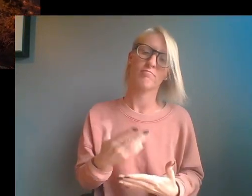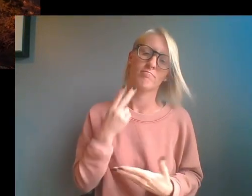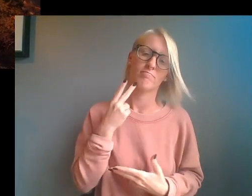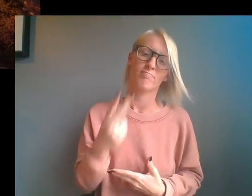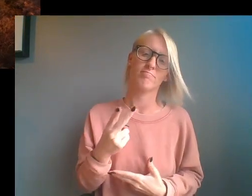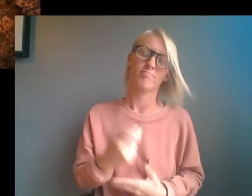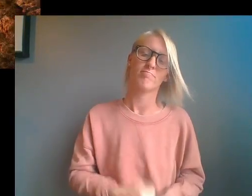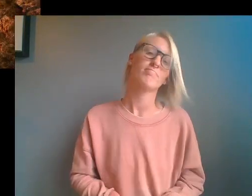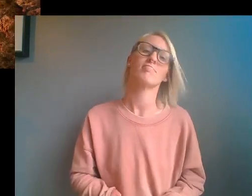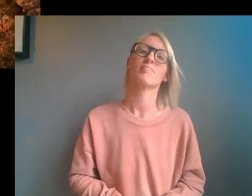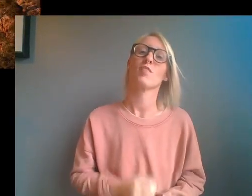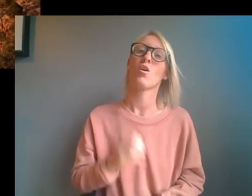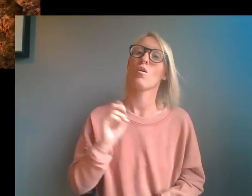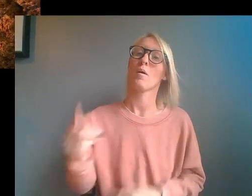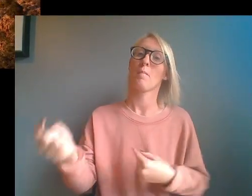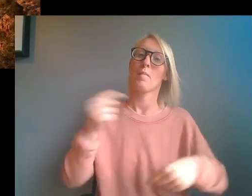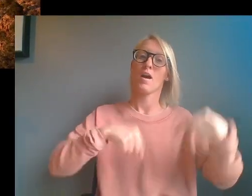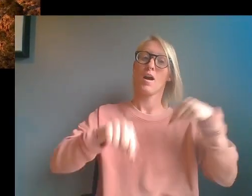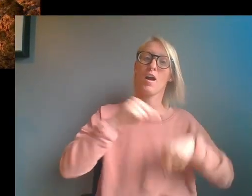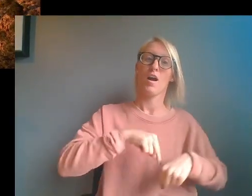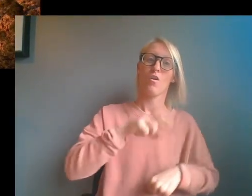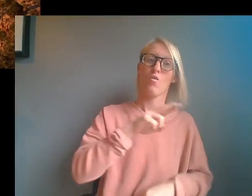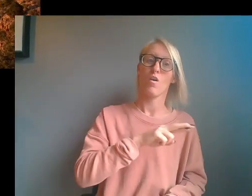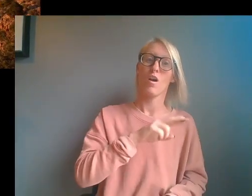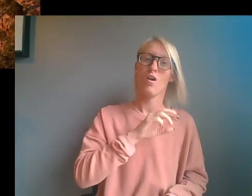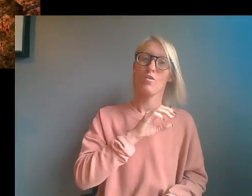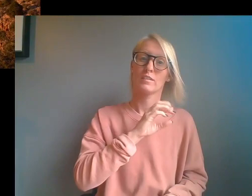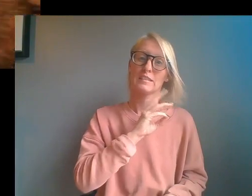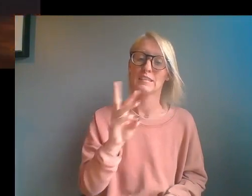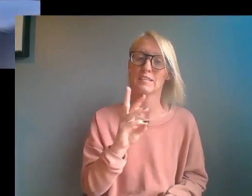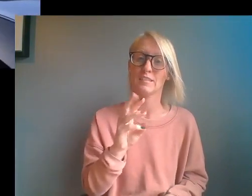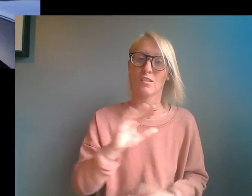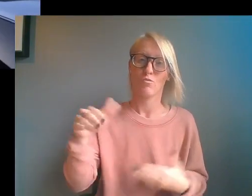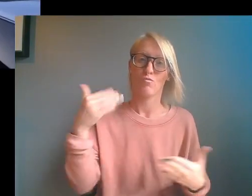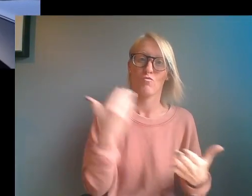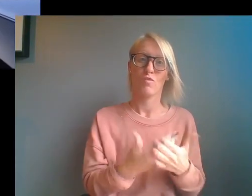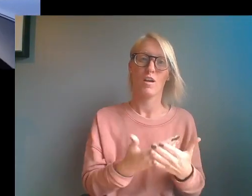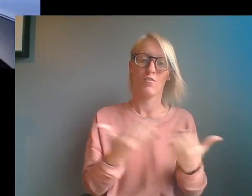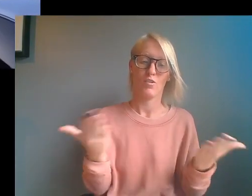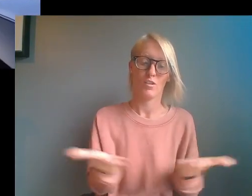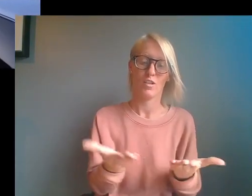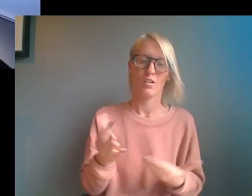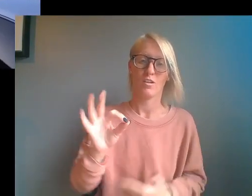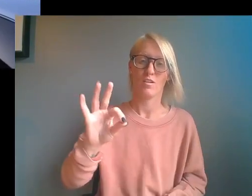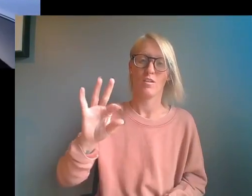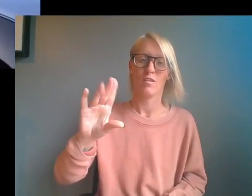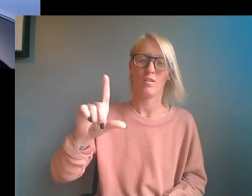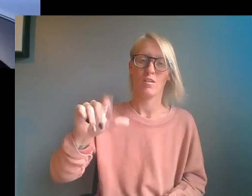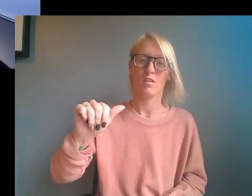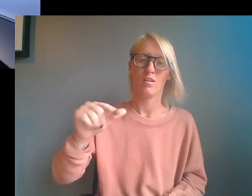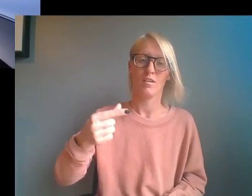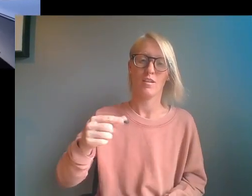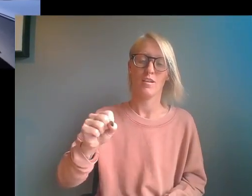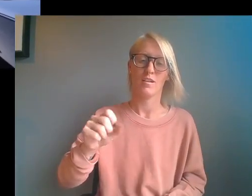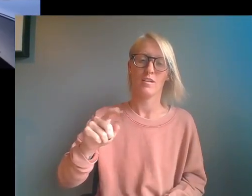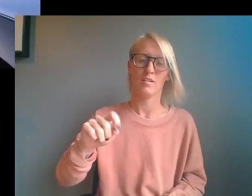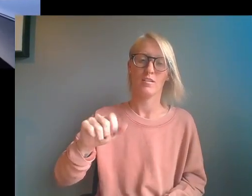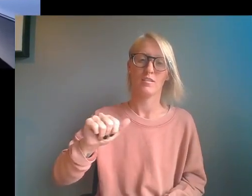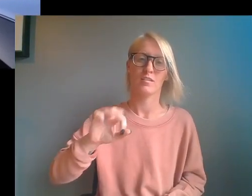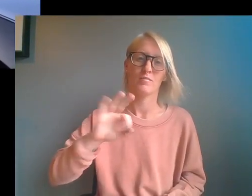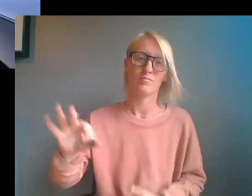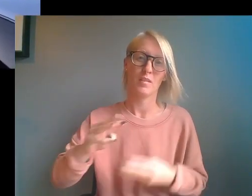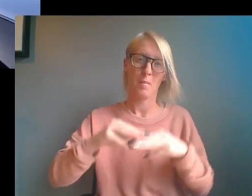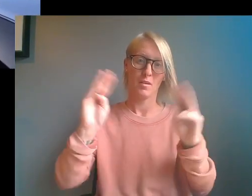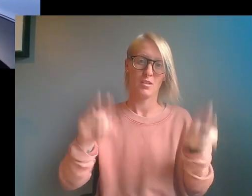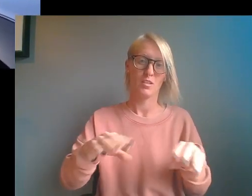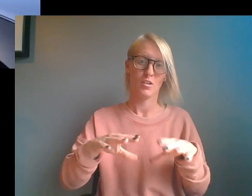Alright, now back to Route 66 with our arrival at Flagstaff. We made it to Flagstaff. Our first stop is at the Museum Club. It was a